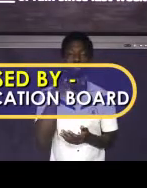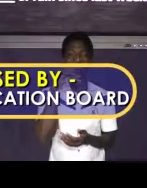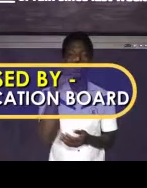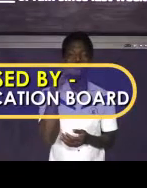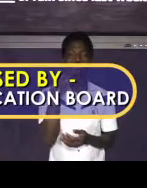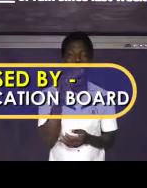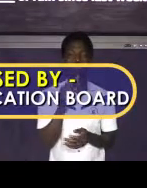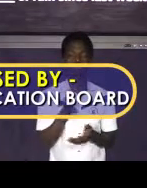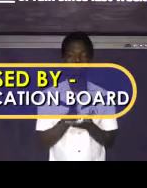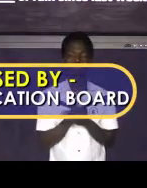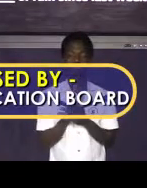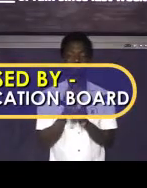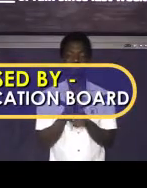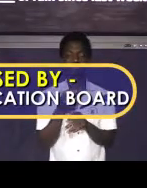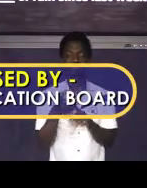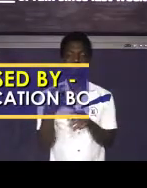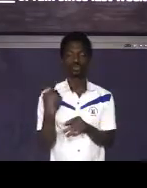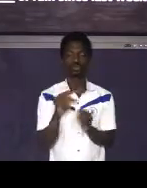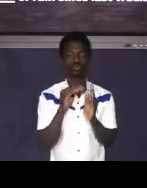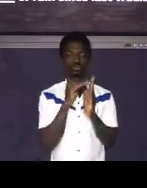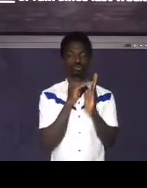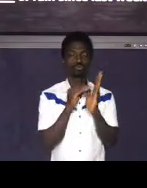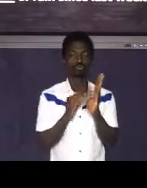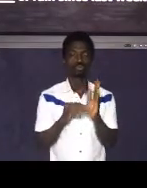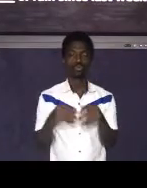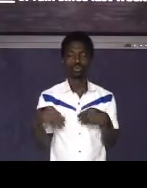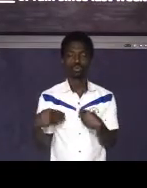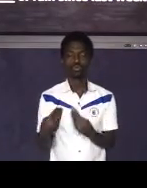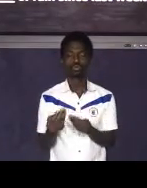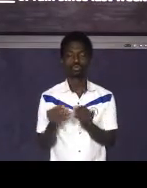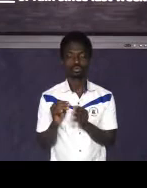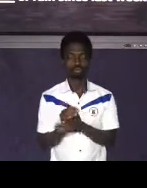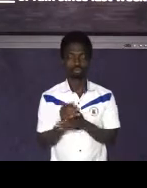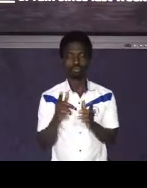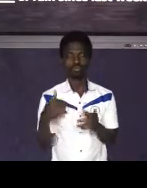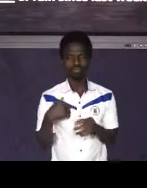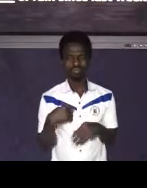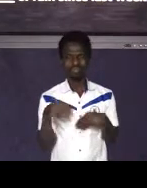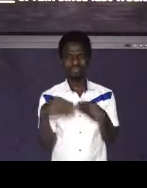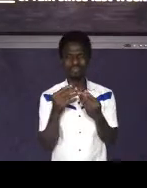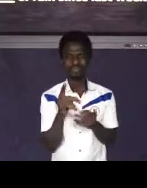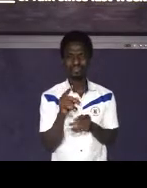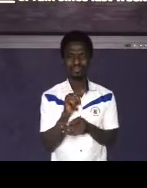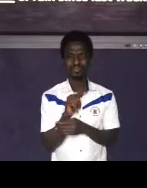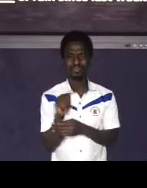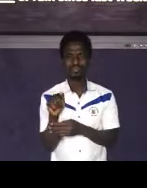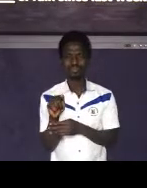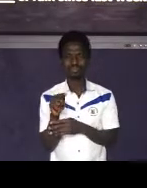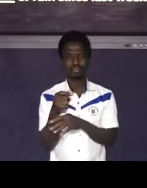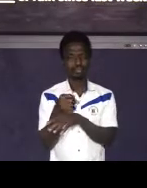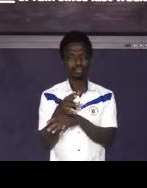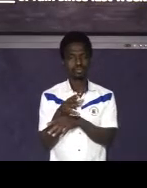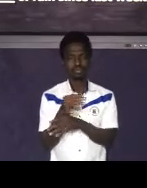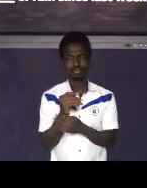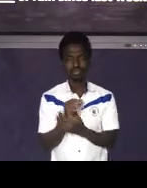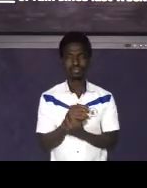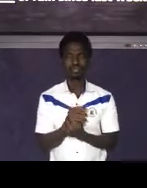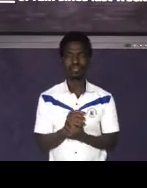Choose the correct answer from the options given. Let me give you dash